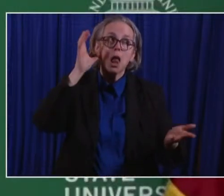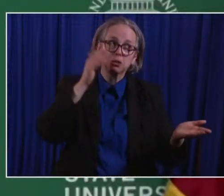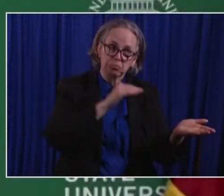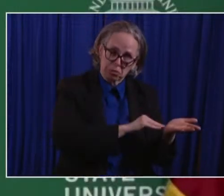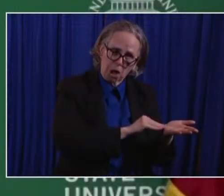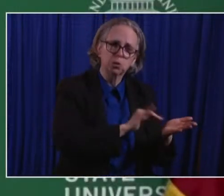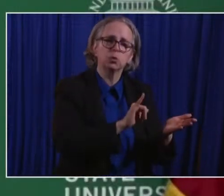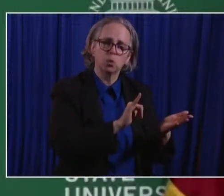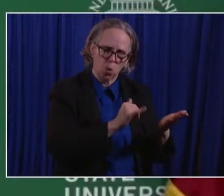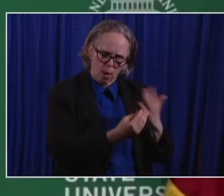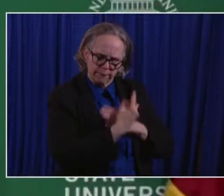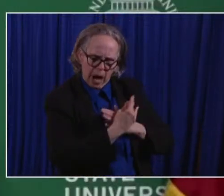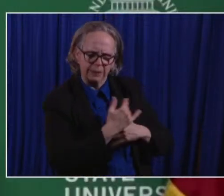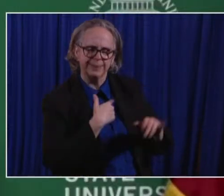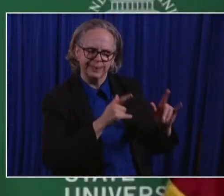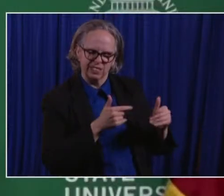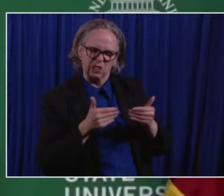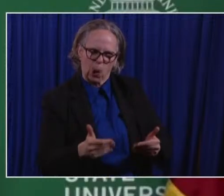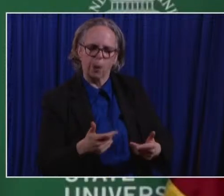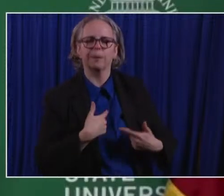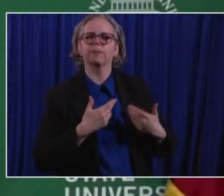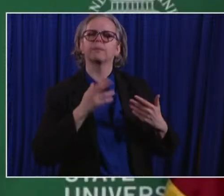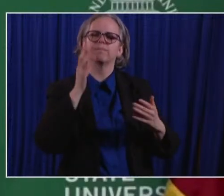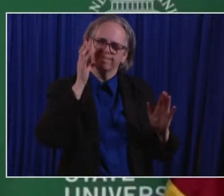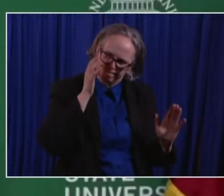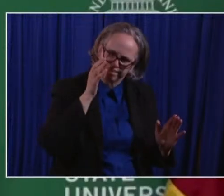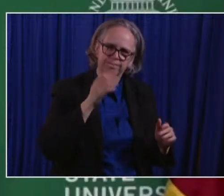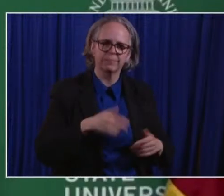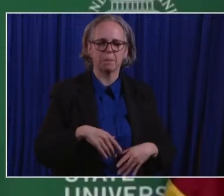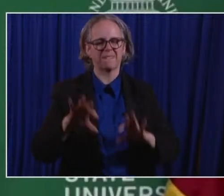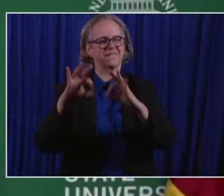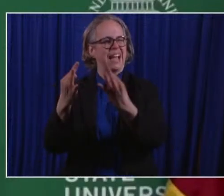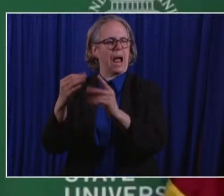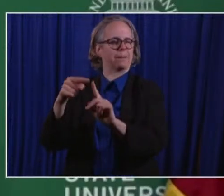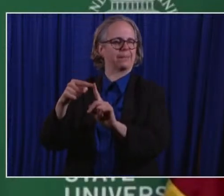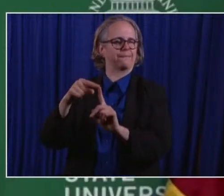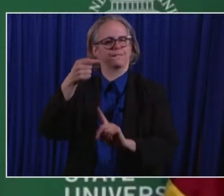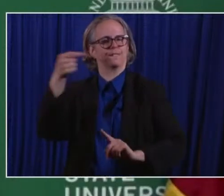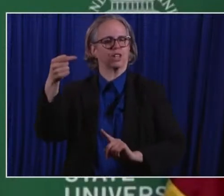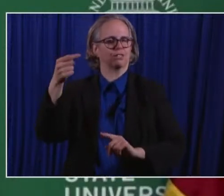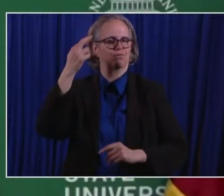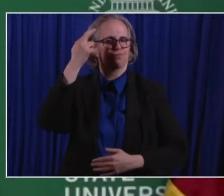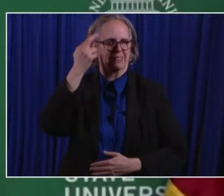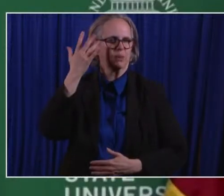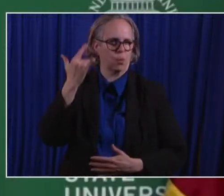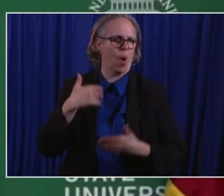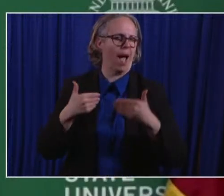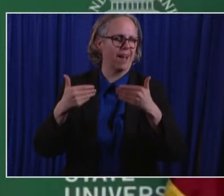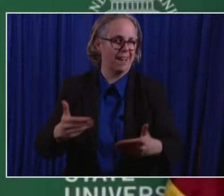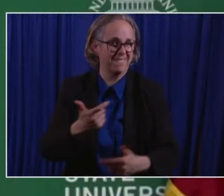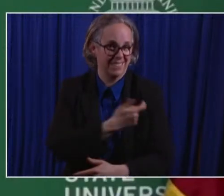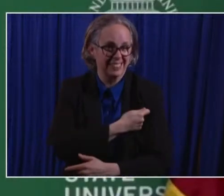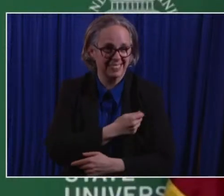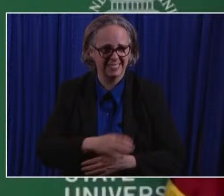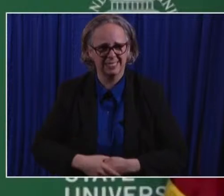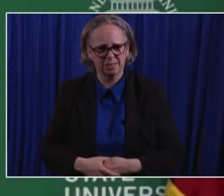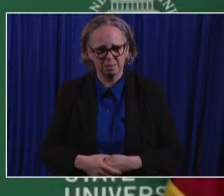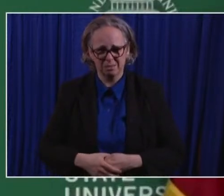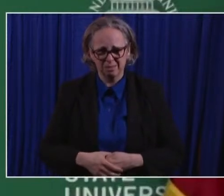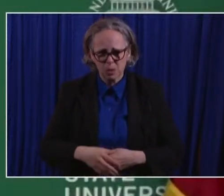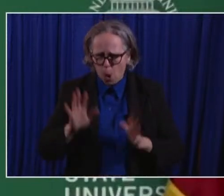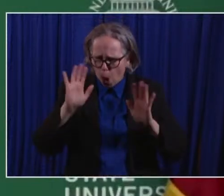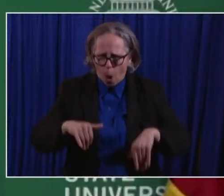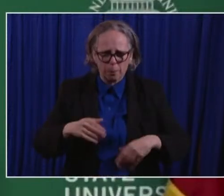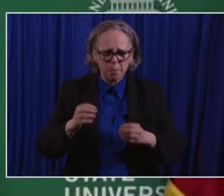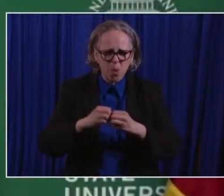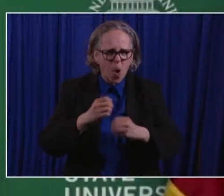somebody else's doctor. And they're persuaded by their family. So we're going to continue to get people vaccinated. I mean, every day I look at a figure,